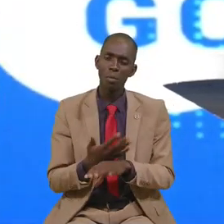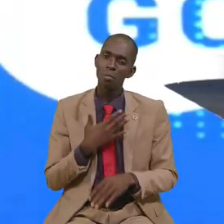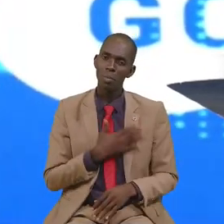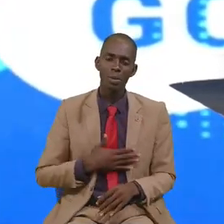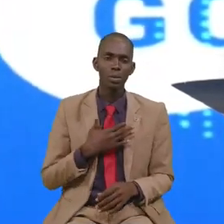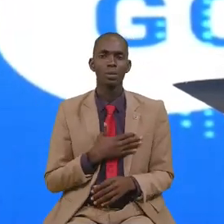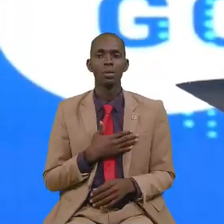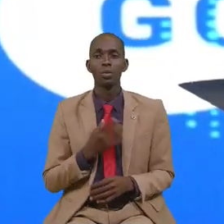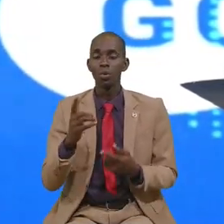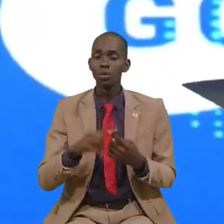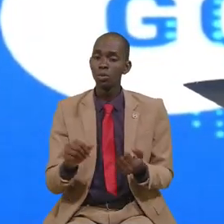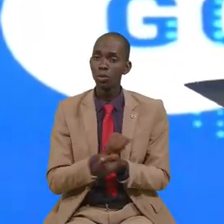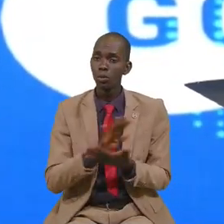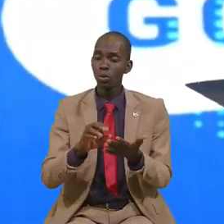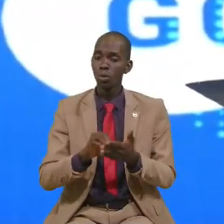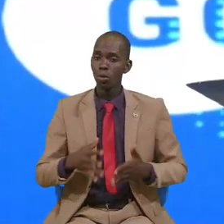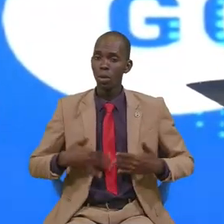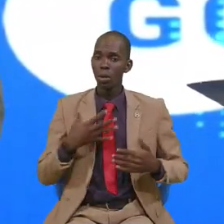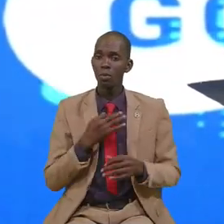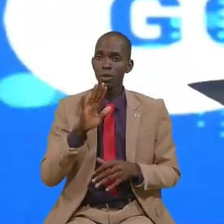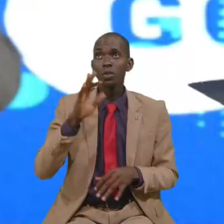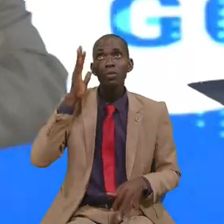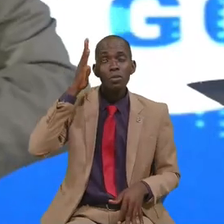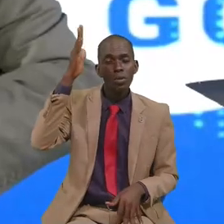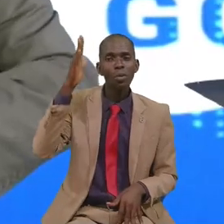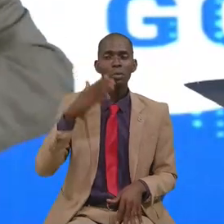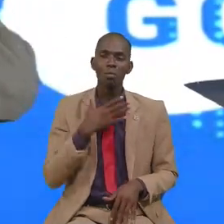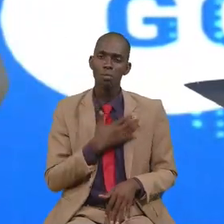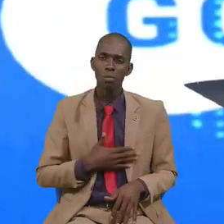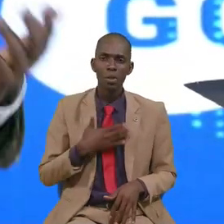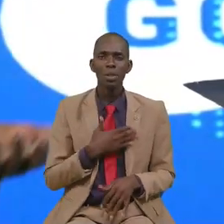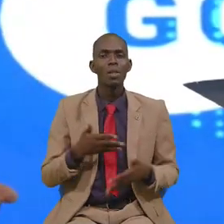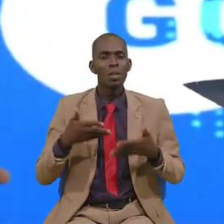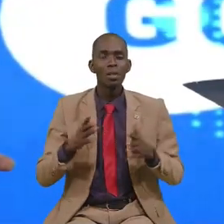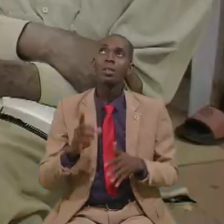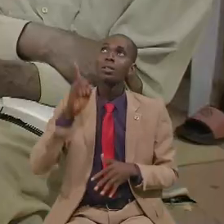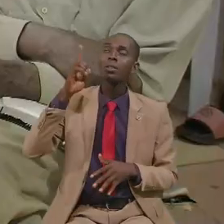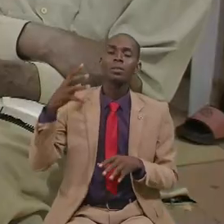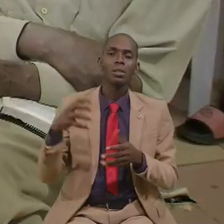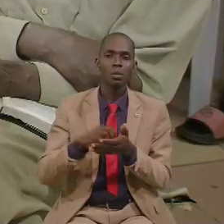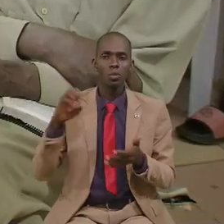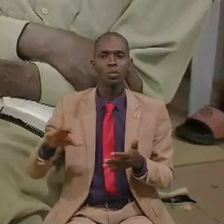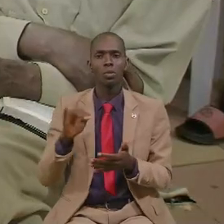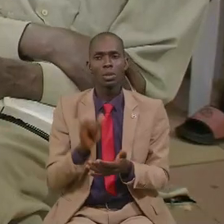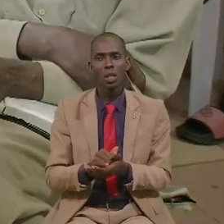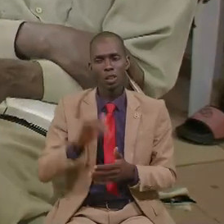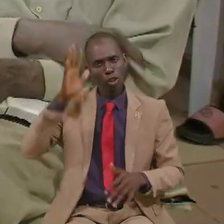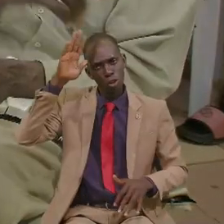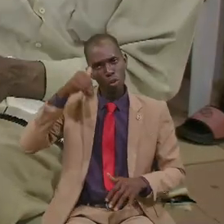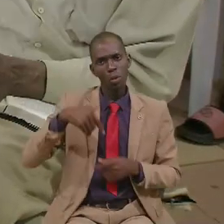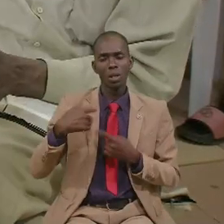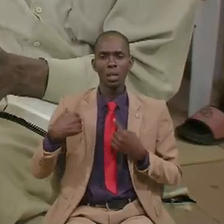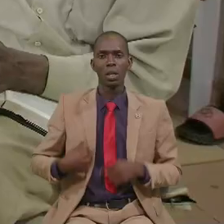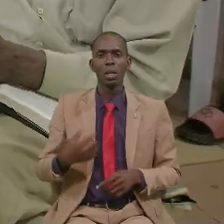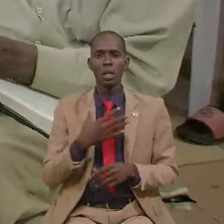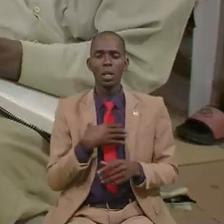ruin your life, your future? Please let him take away the stony heart, and then he will give you